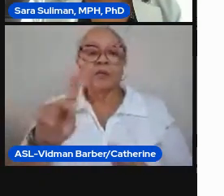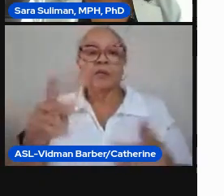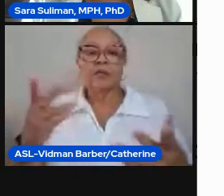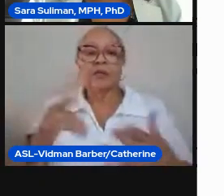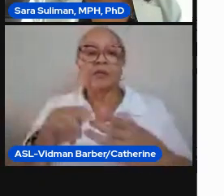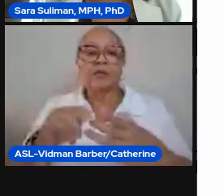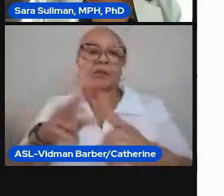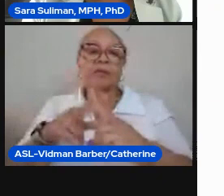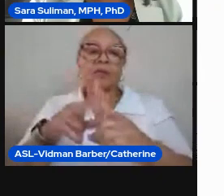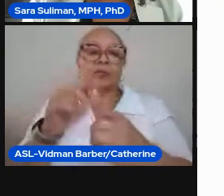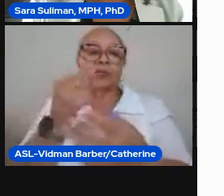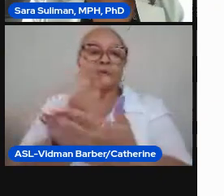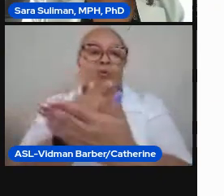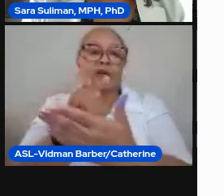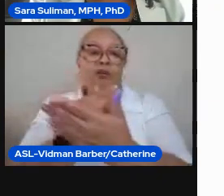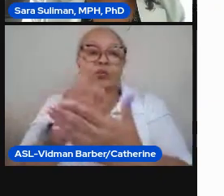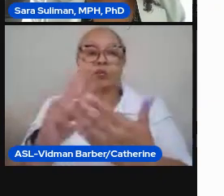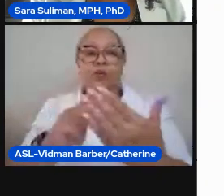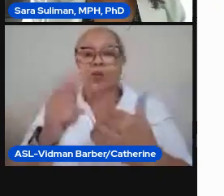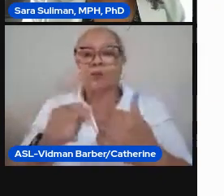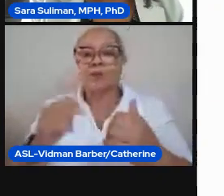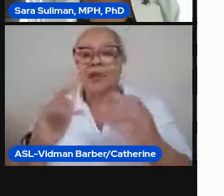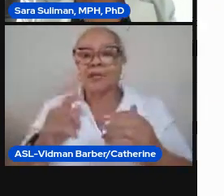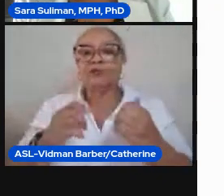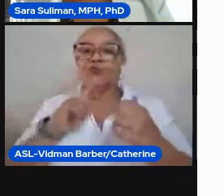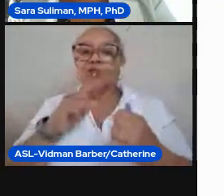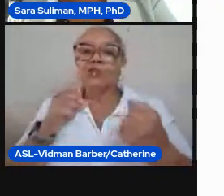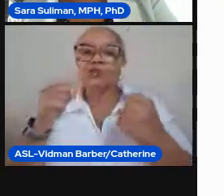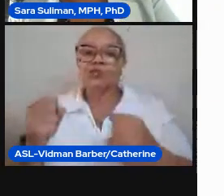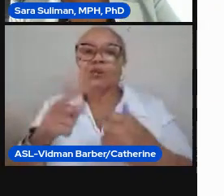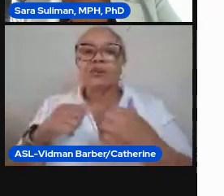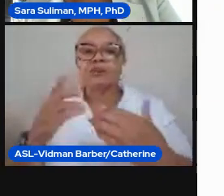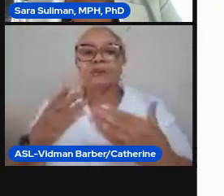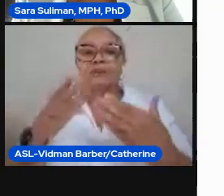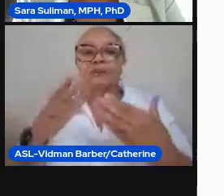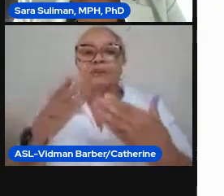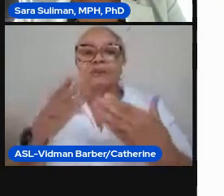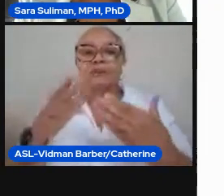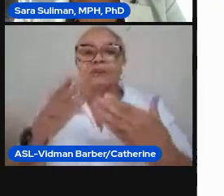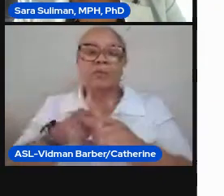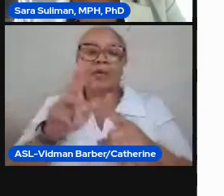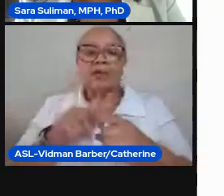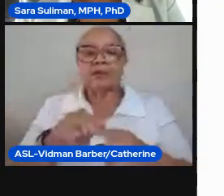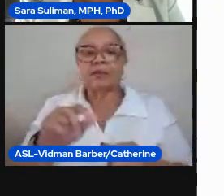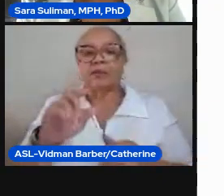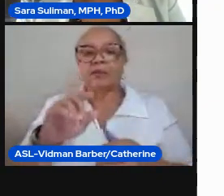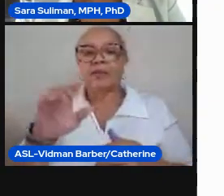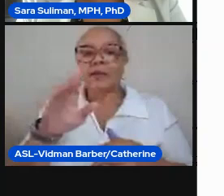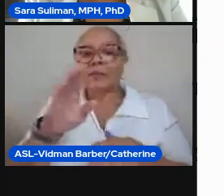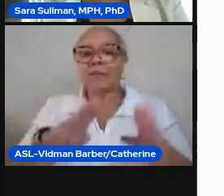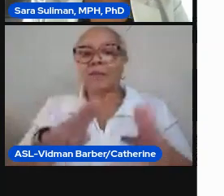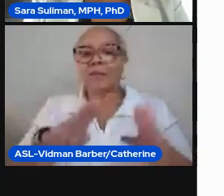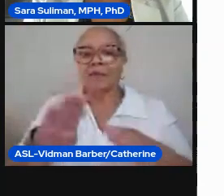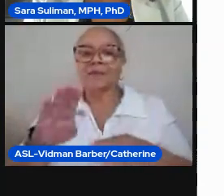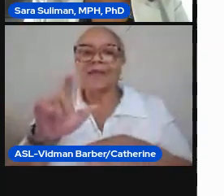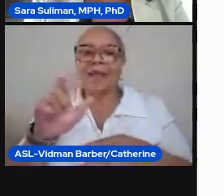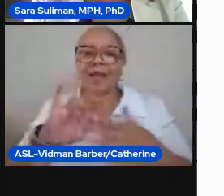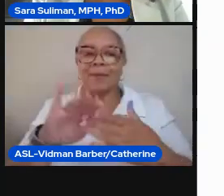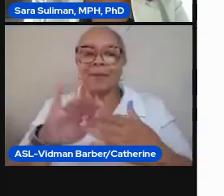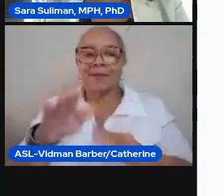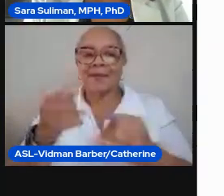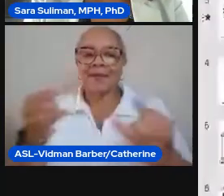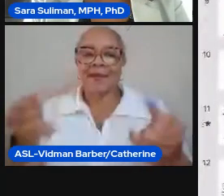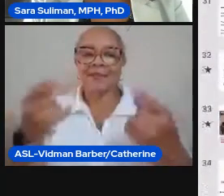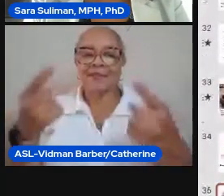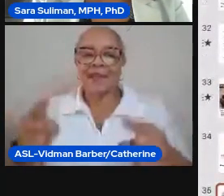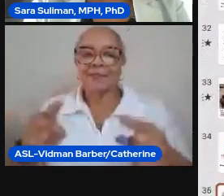to graduate programs, I highly encourage you to apply to the biomedical science program at UCSF. The deadline is coming very soon. So add that to your